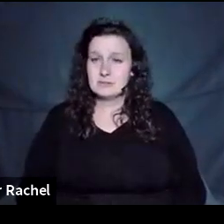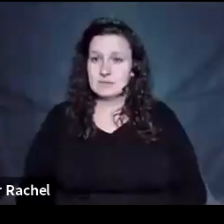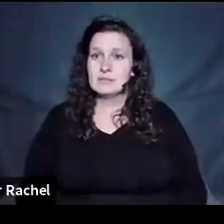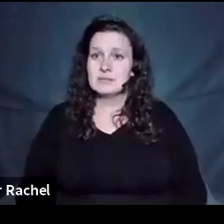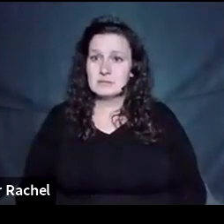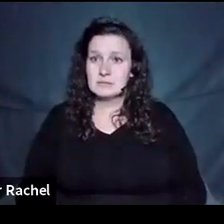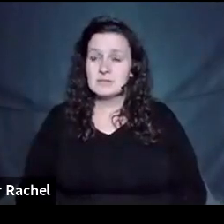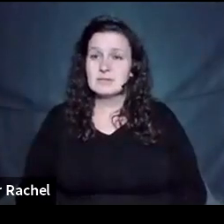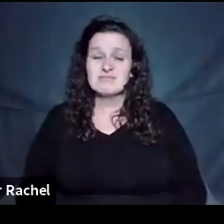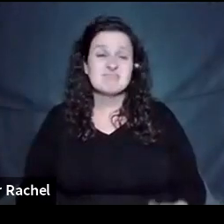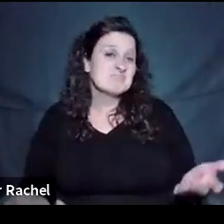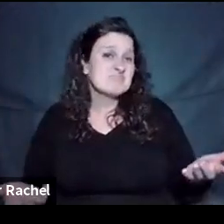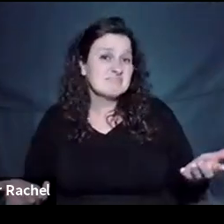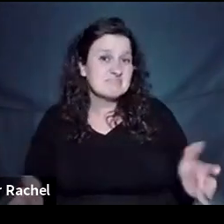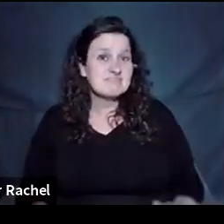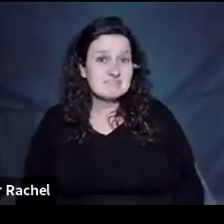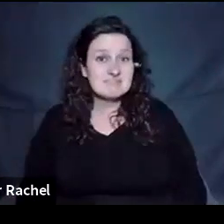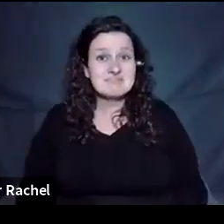yeah.